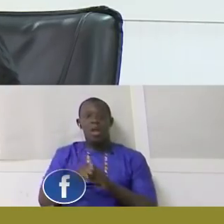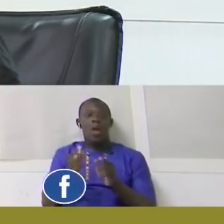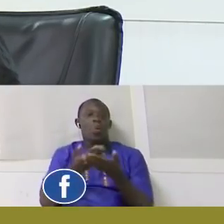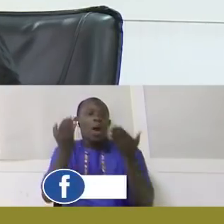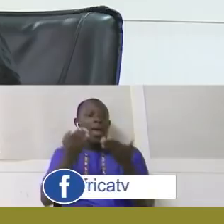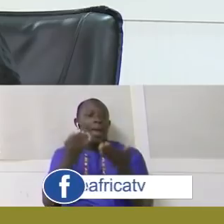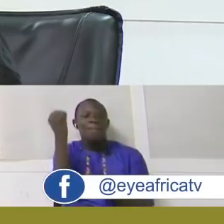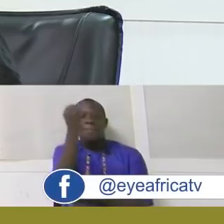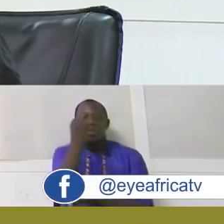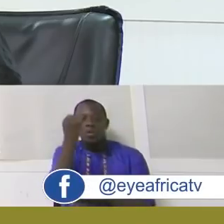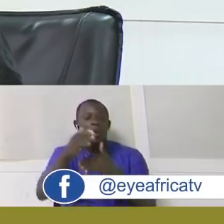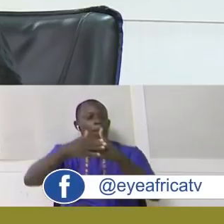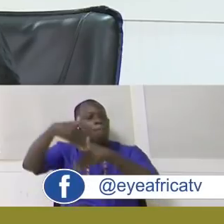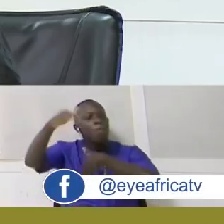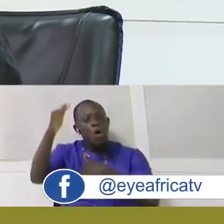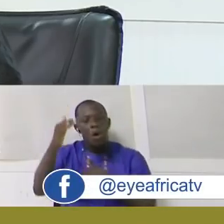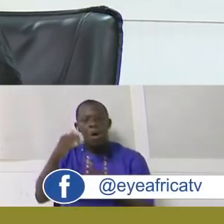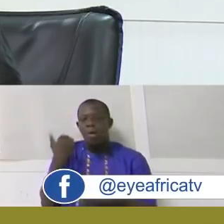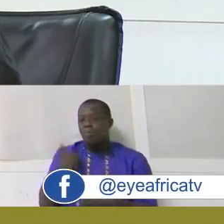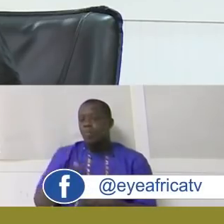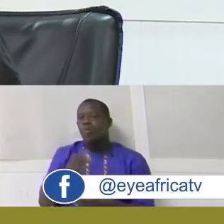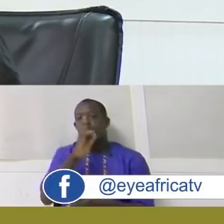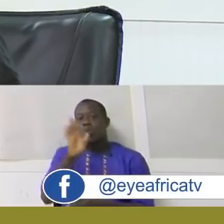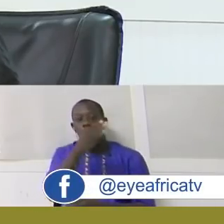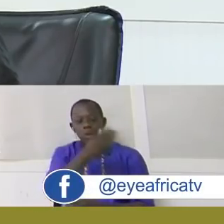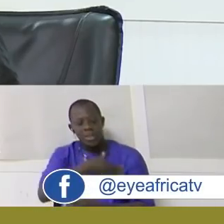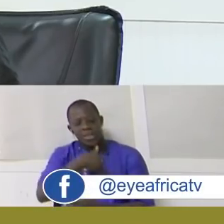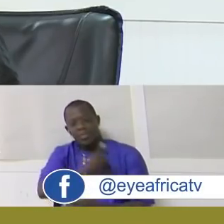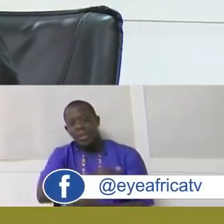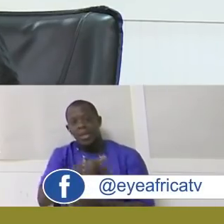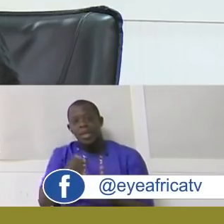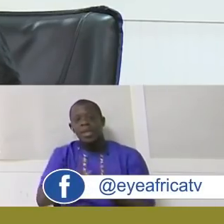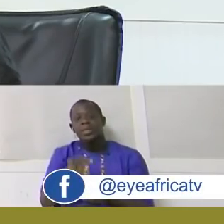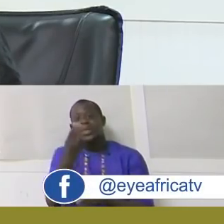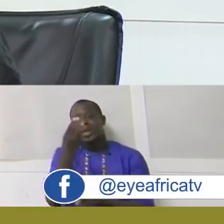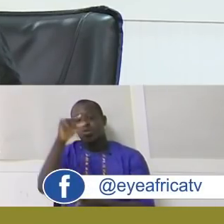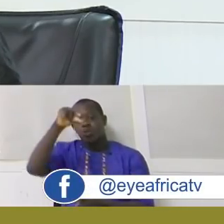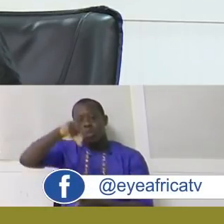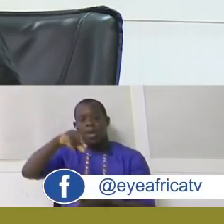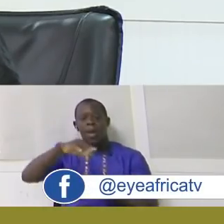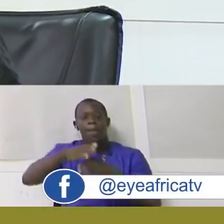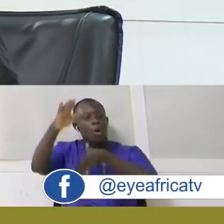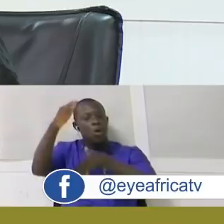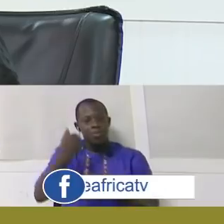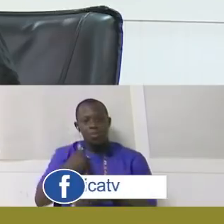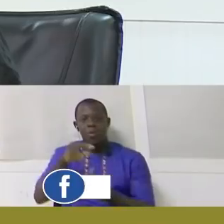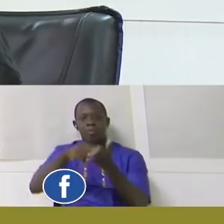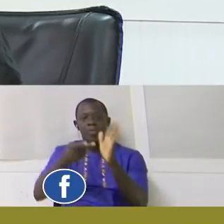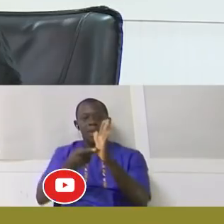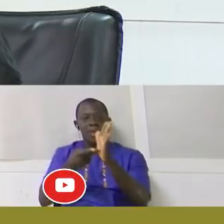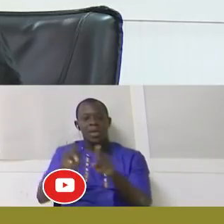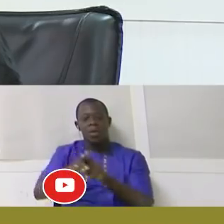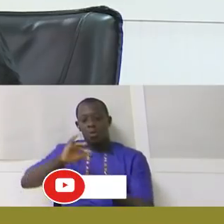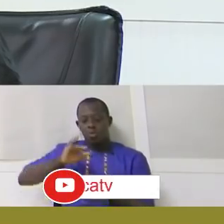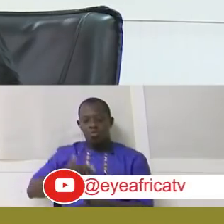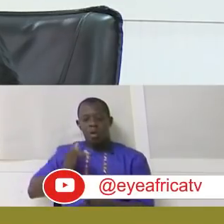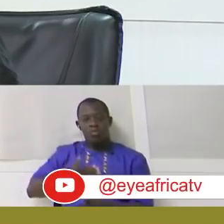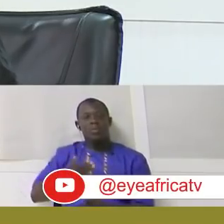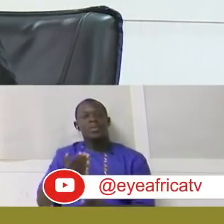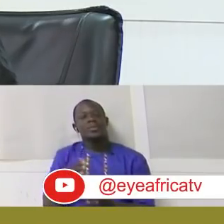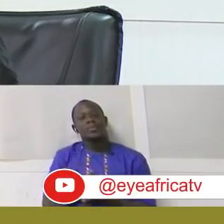yeb ni jamon si faju bi three quarter bi yeb jigen lañ. Because the majority who part, took part in the treatment program, three quarters of them were